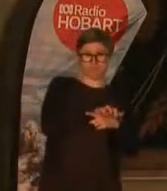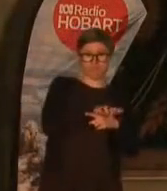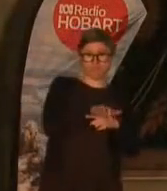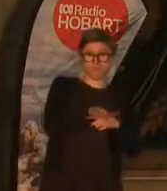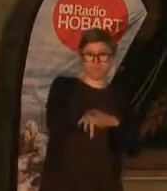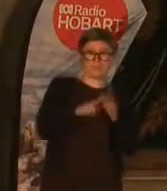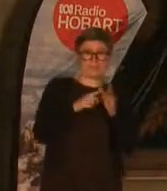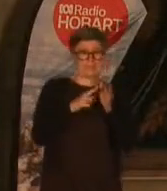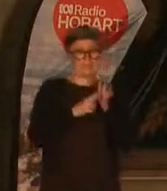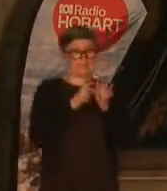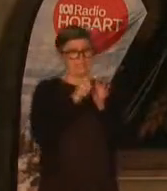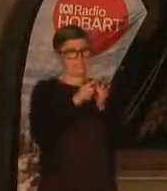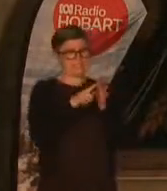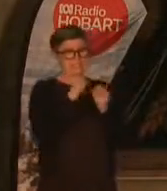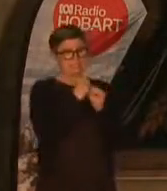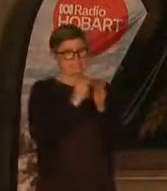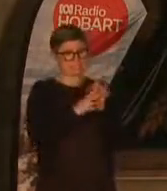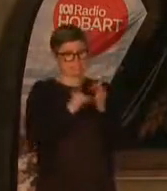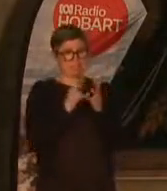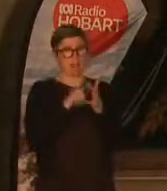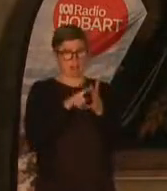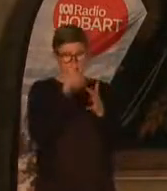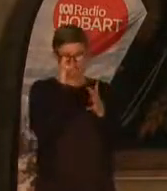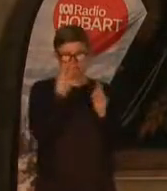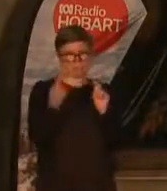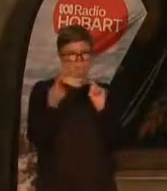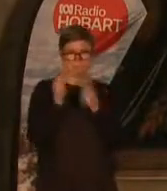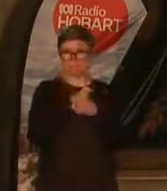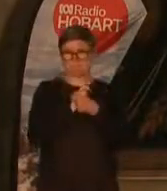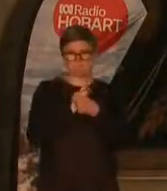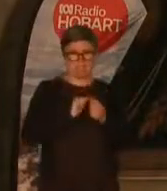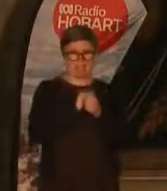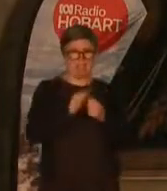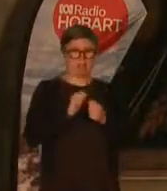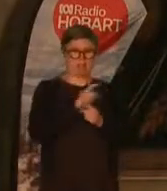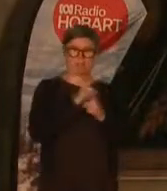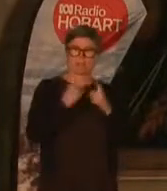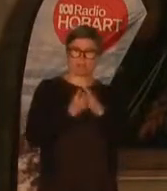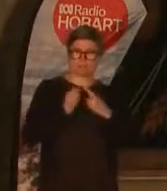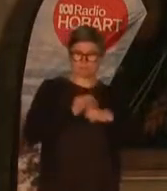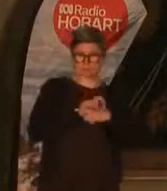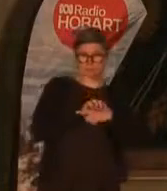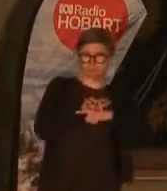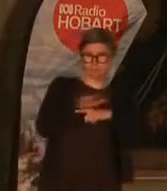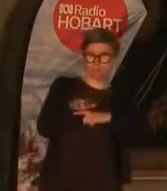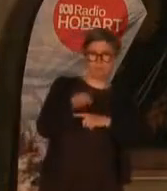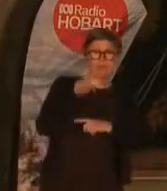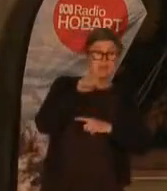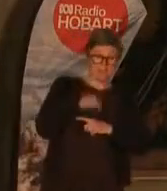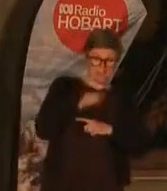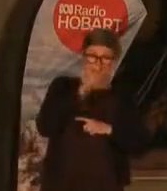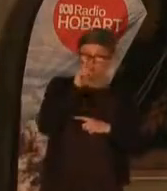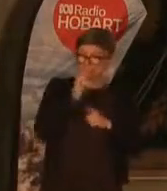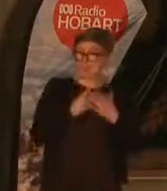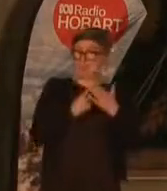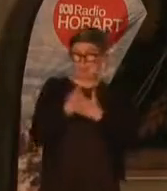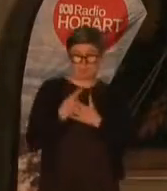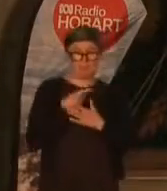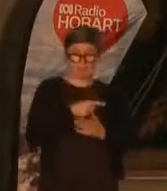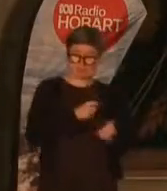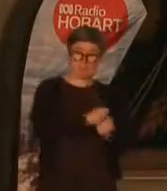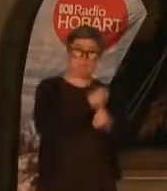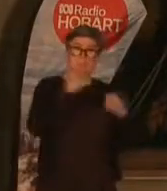with our knowledges, and it actually, by indigenising, decolonising is also a quite colonising, powerful word. And a way